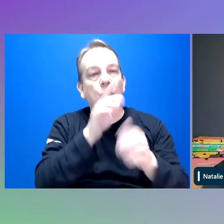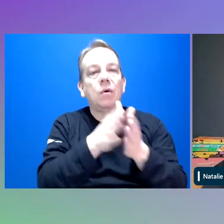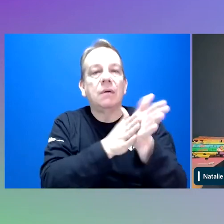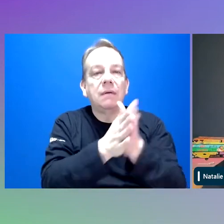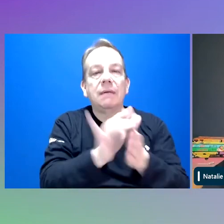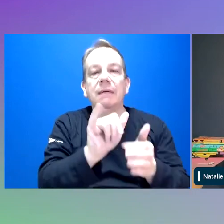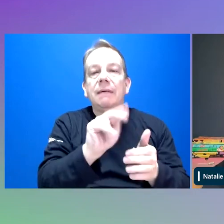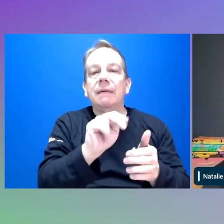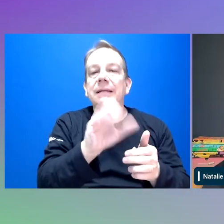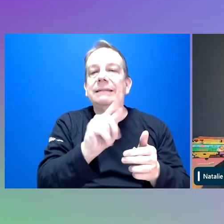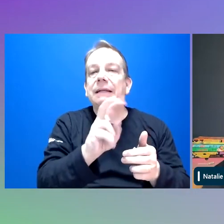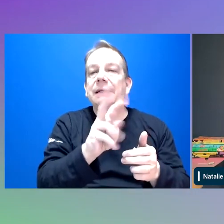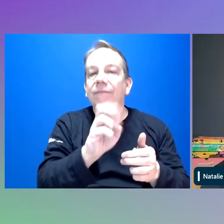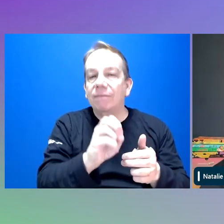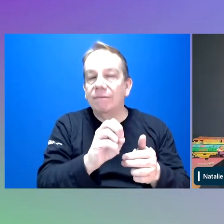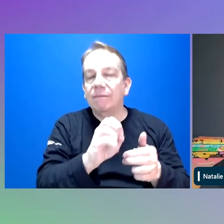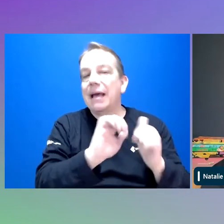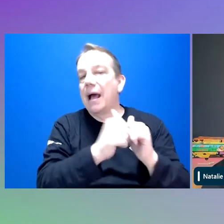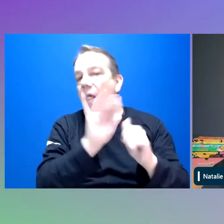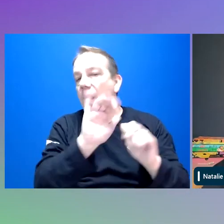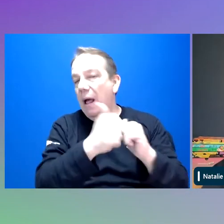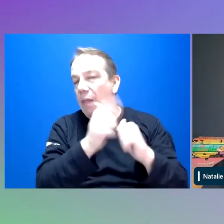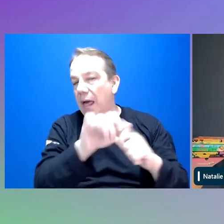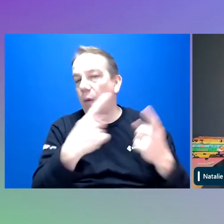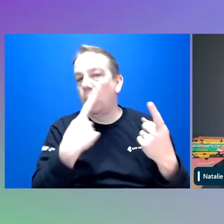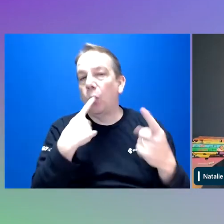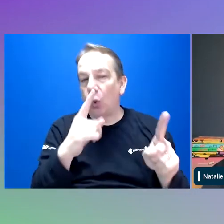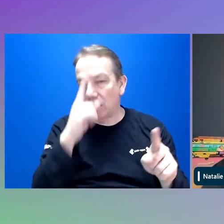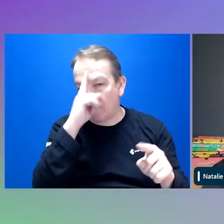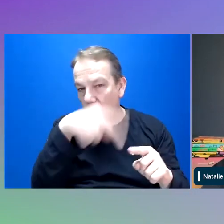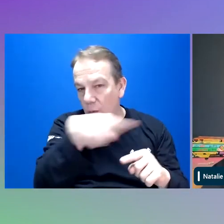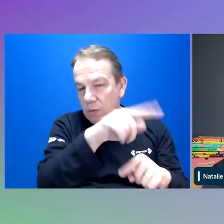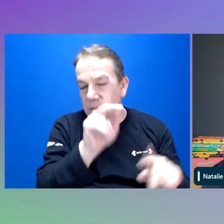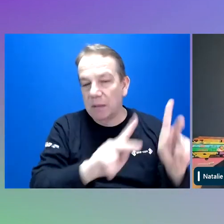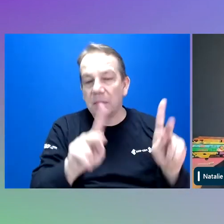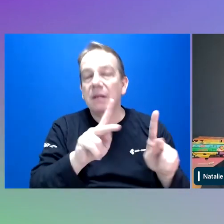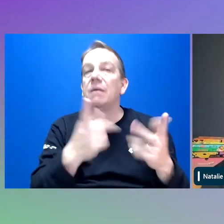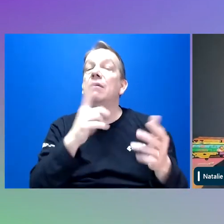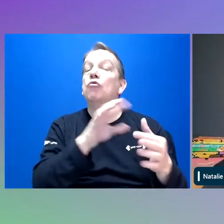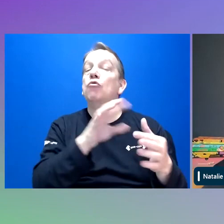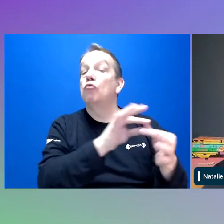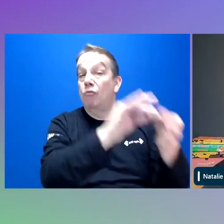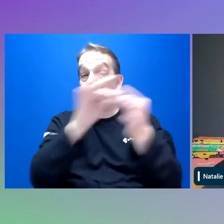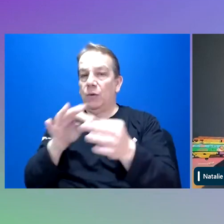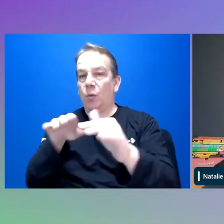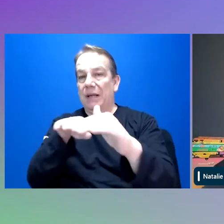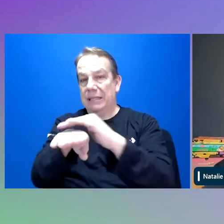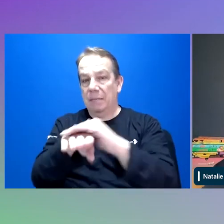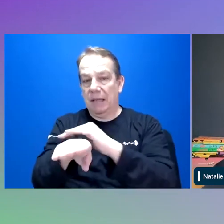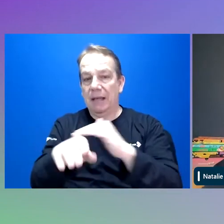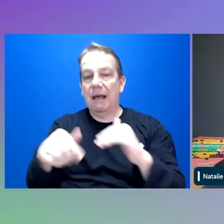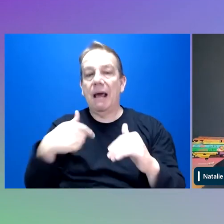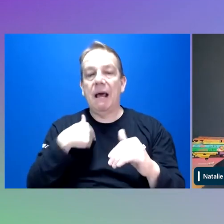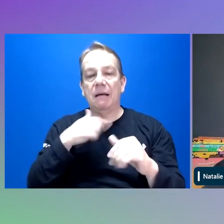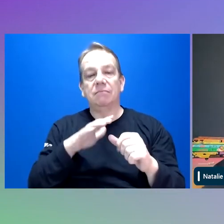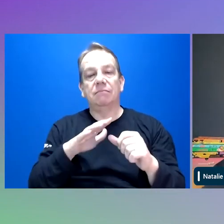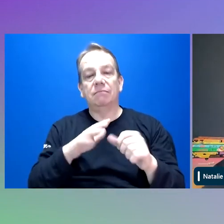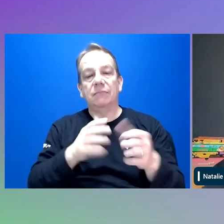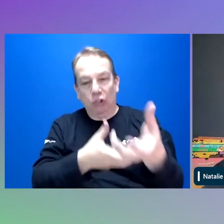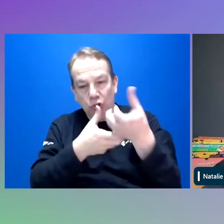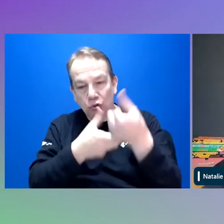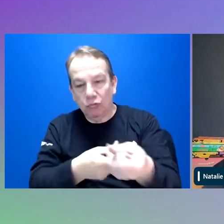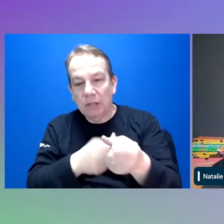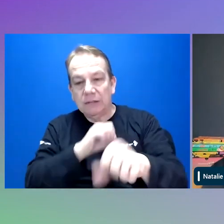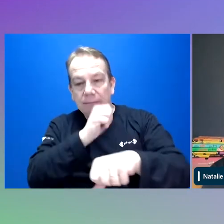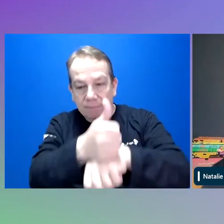work. So when it comes to the accessibility ones, you know, I do completely trust the setup